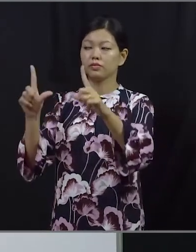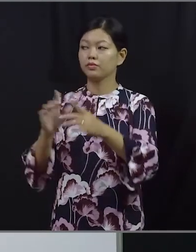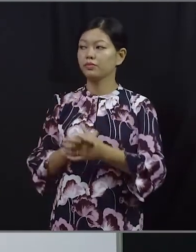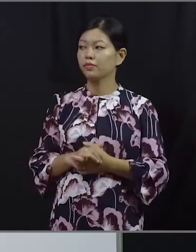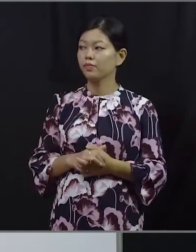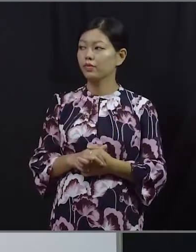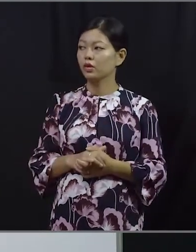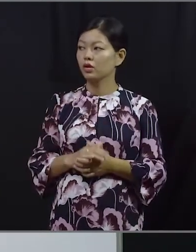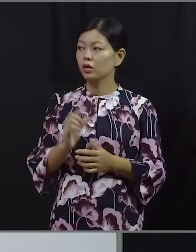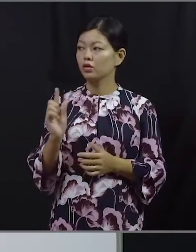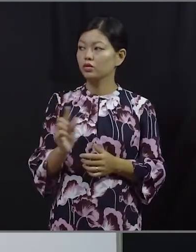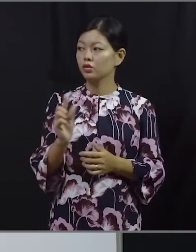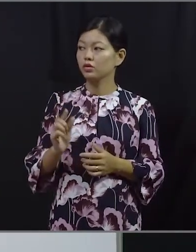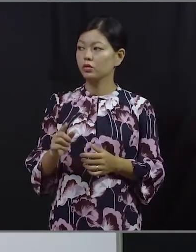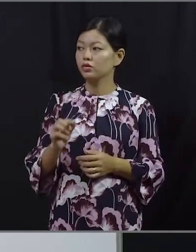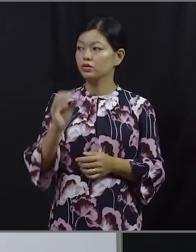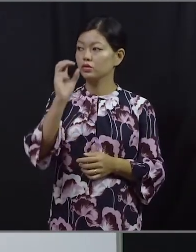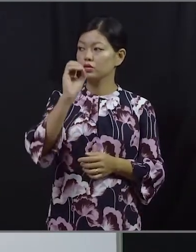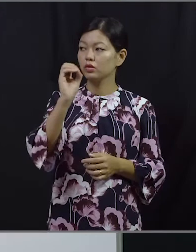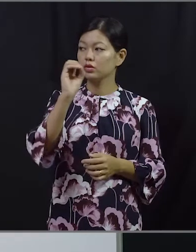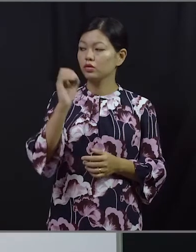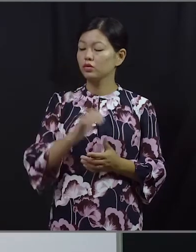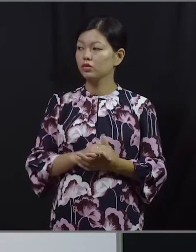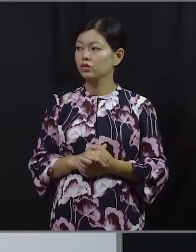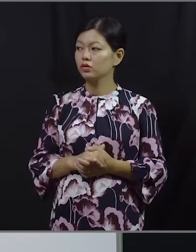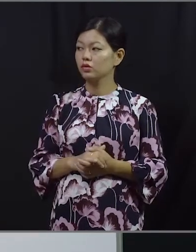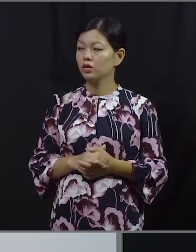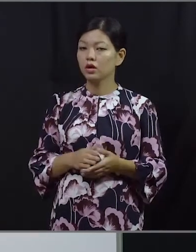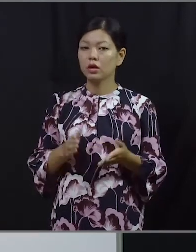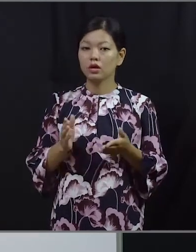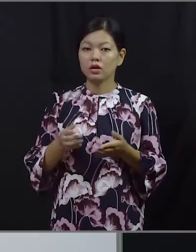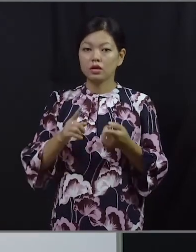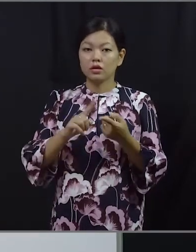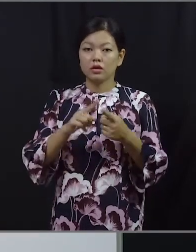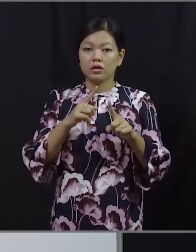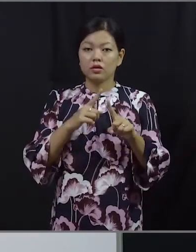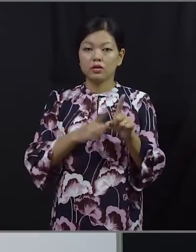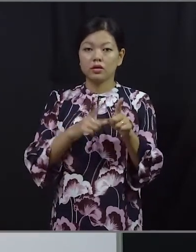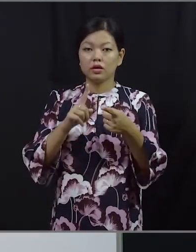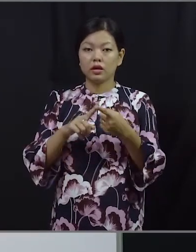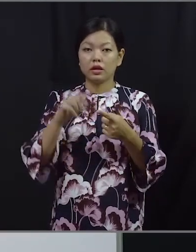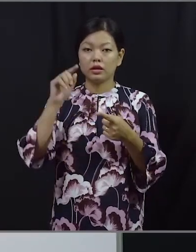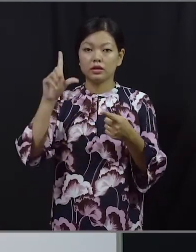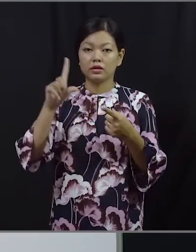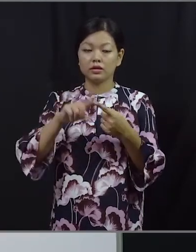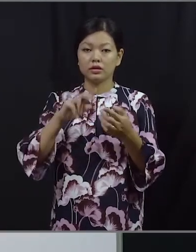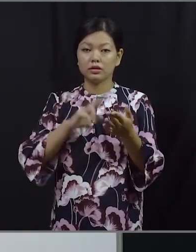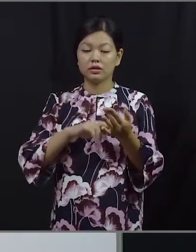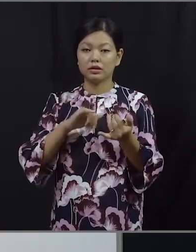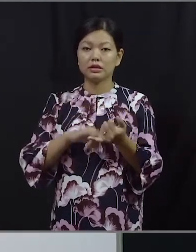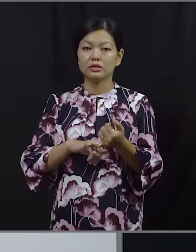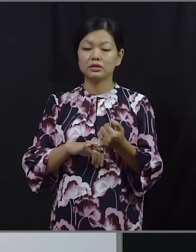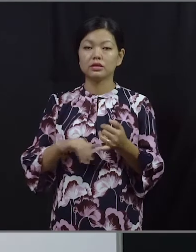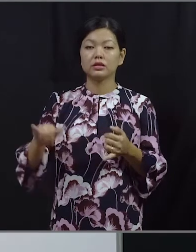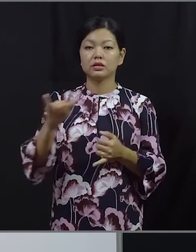this V naught because this is objective. Okay. Now, for eye lens, this image of object lens is working as object for